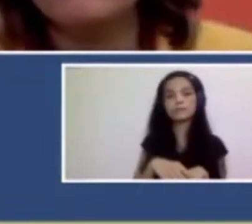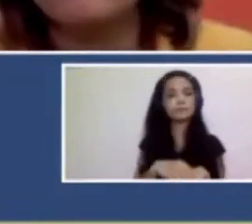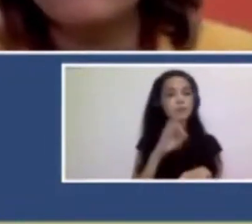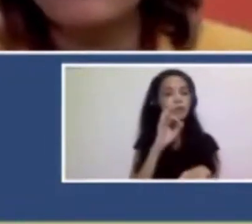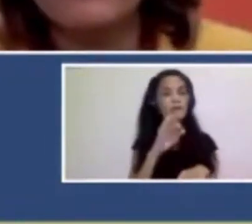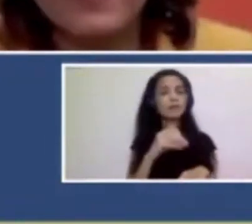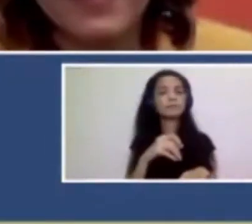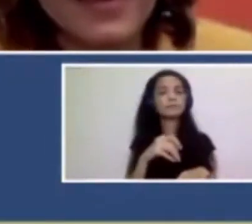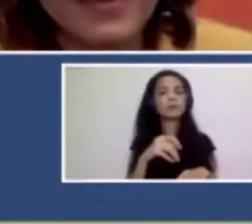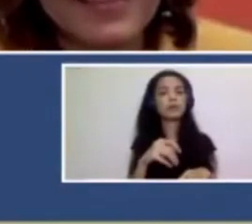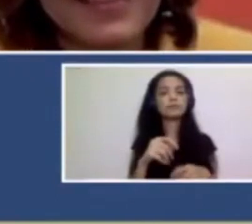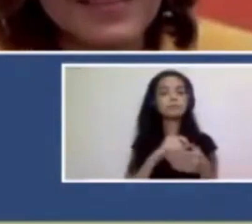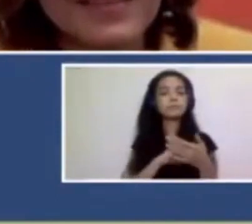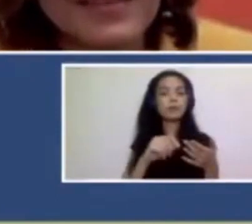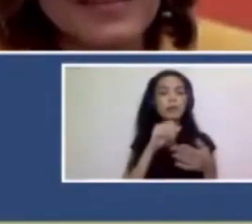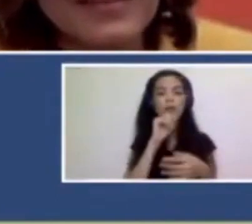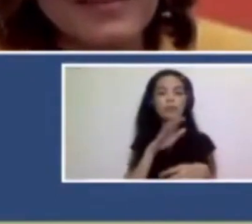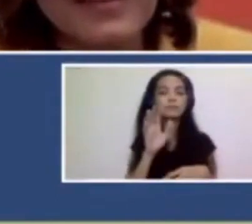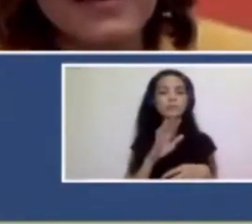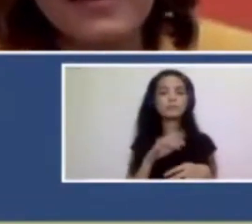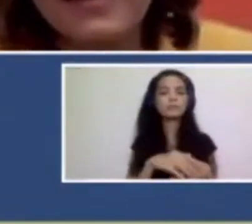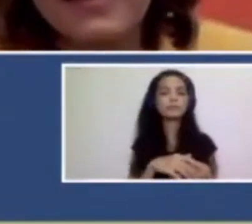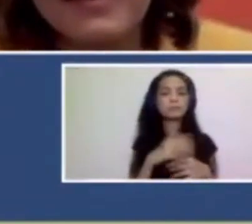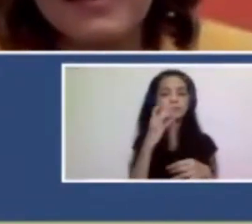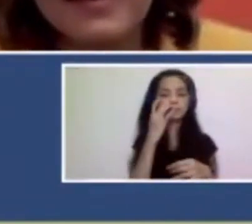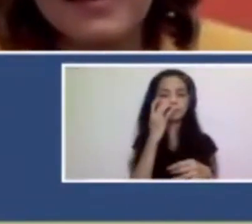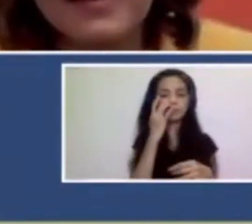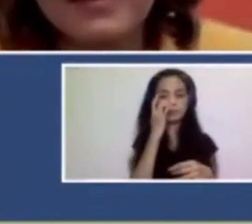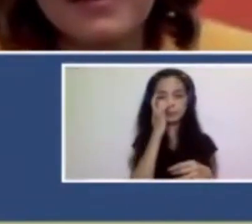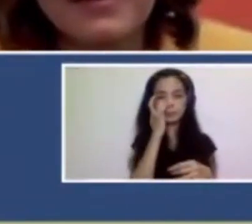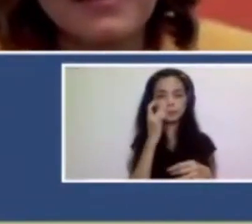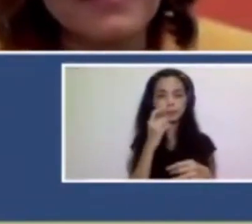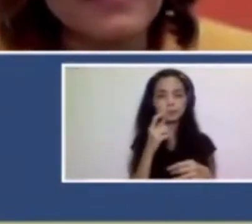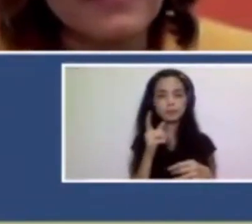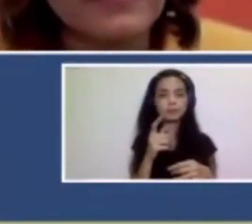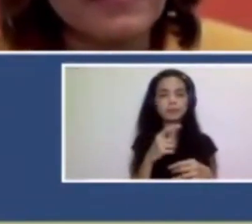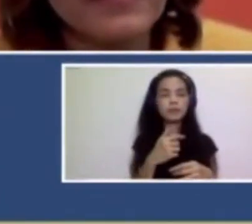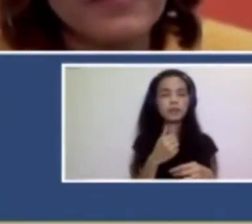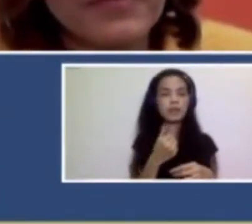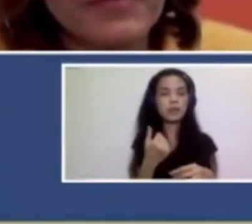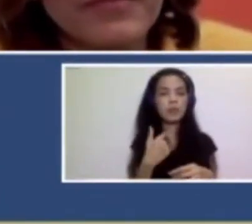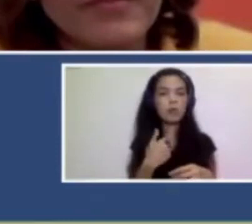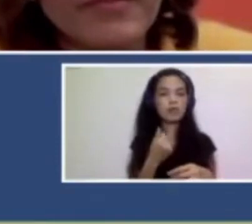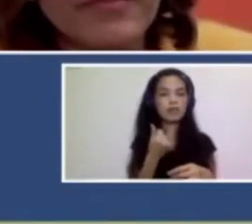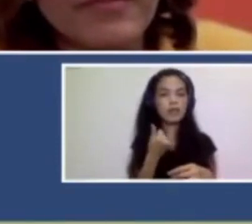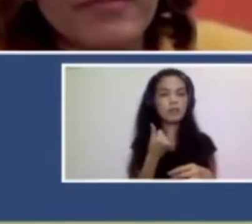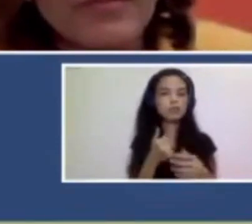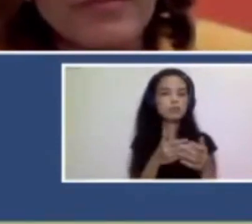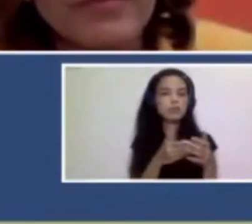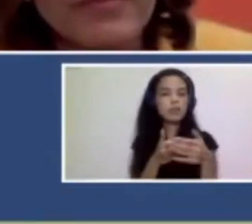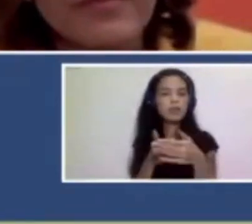name, but he or she said that he or she curious. So what are the obstacles